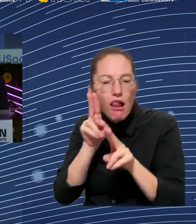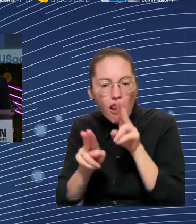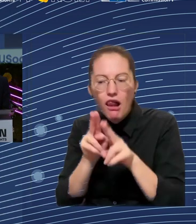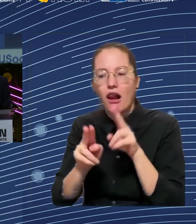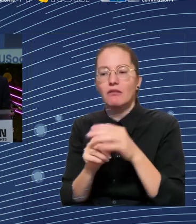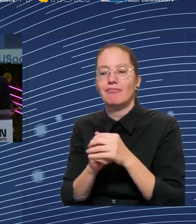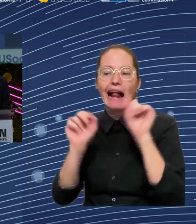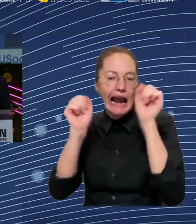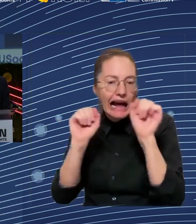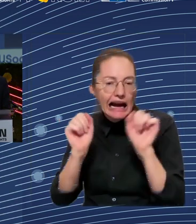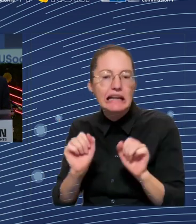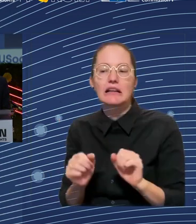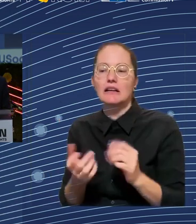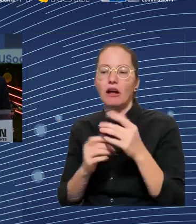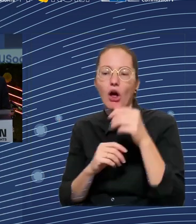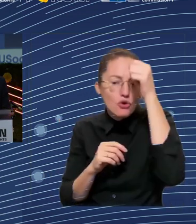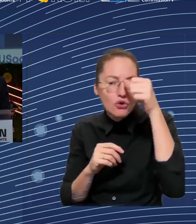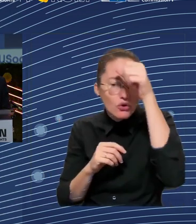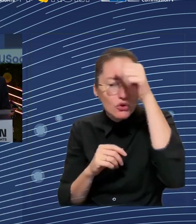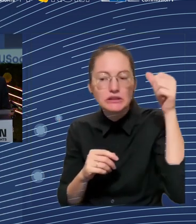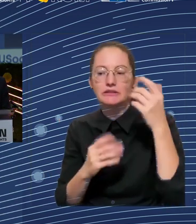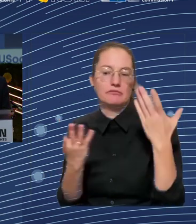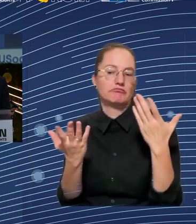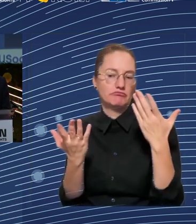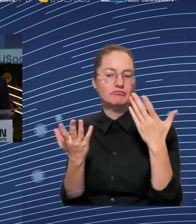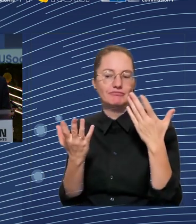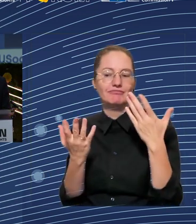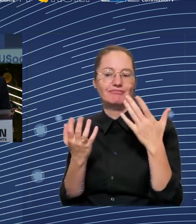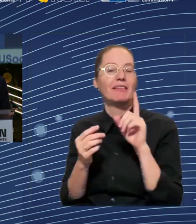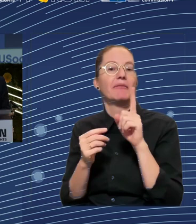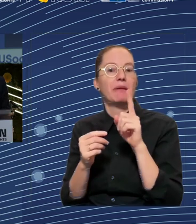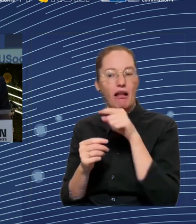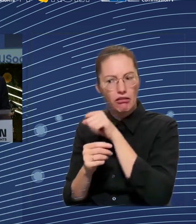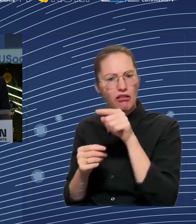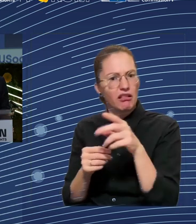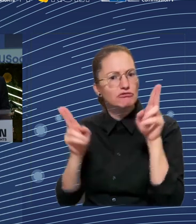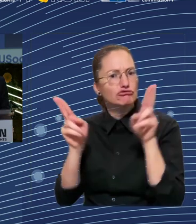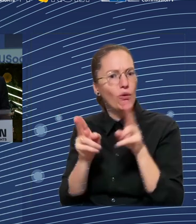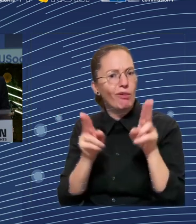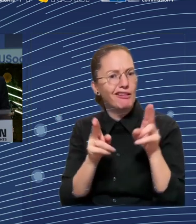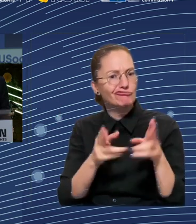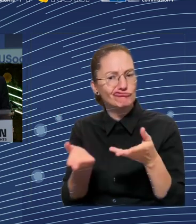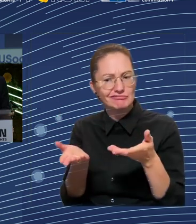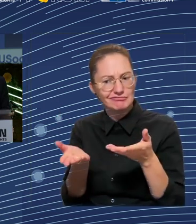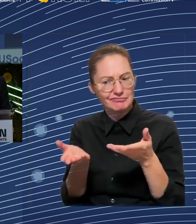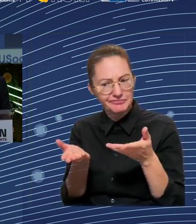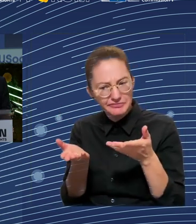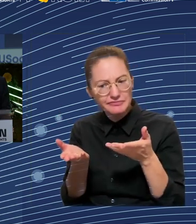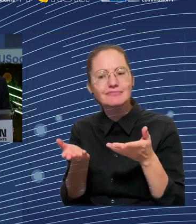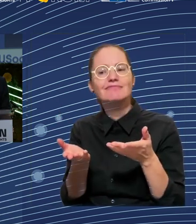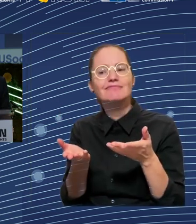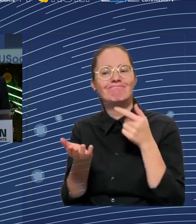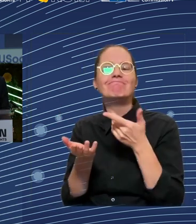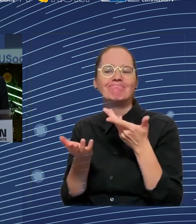segregation contributes to labor shortages regardless of whether the occupation is male or female dominated. It contributes to